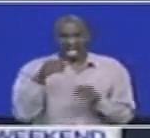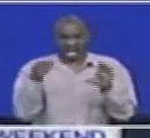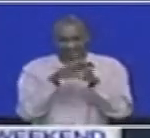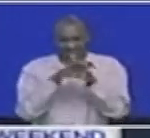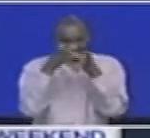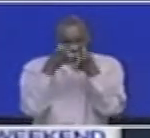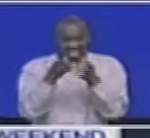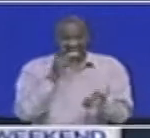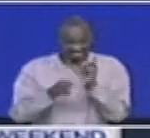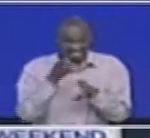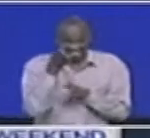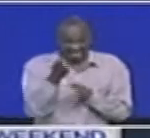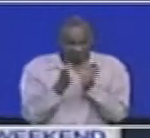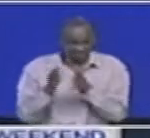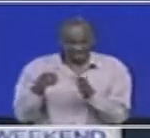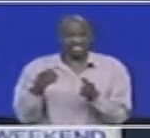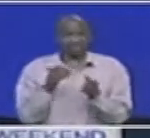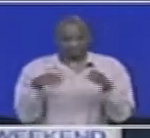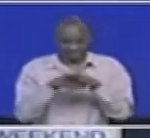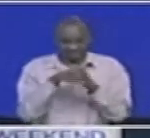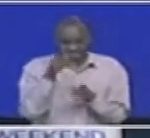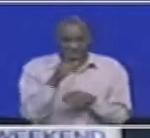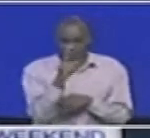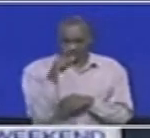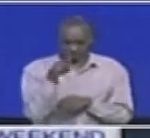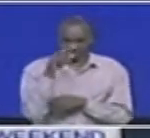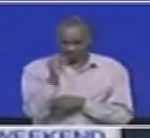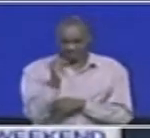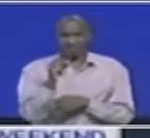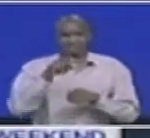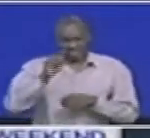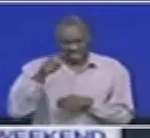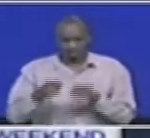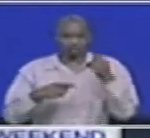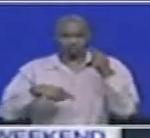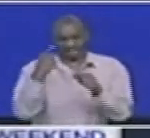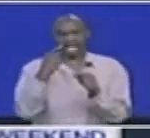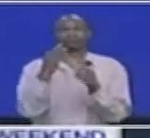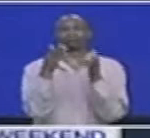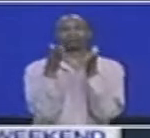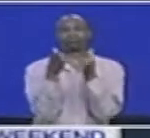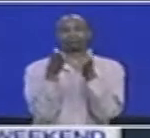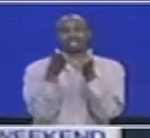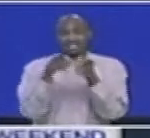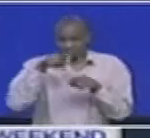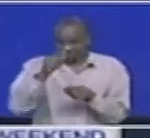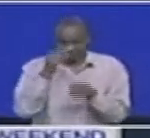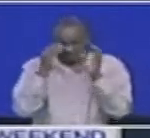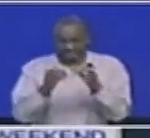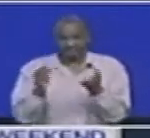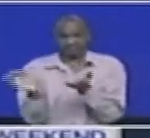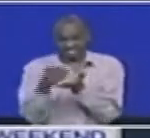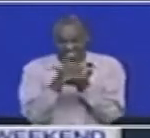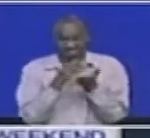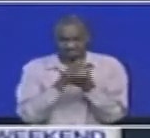athletes preparing to contest for the 1.5 million shillings winner's prize. Instead, he is fundraising in between